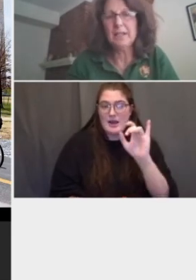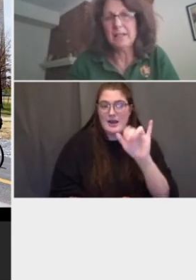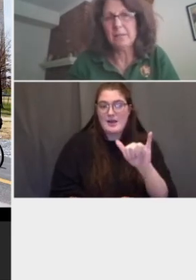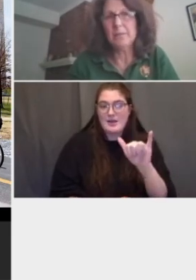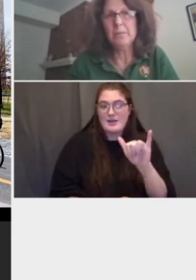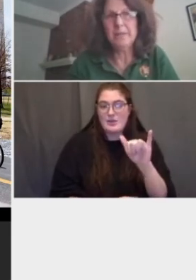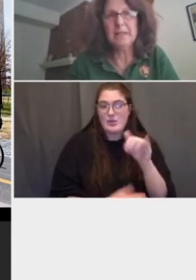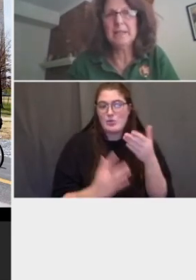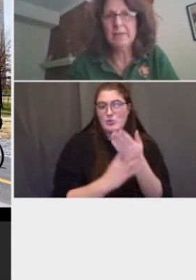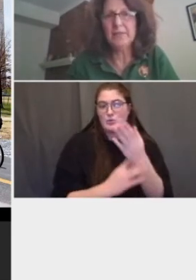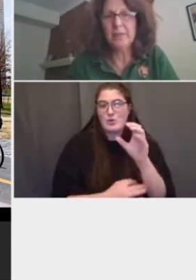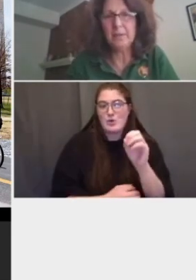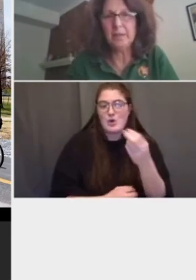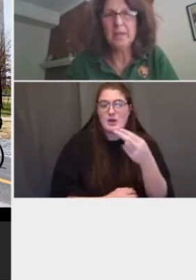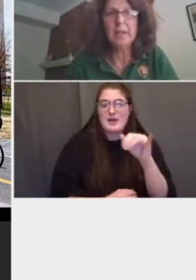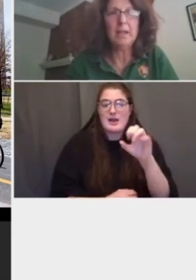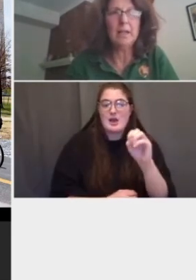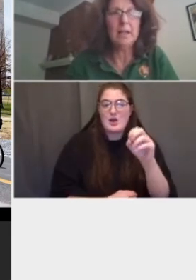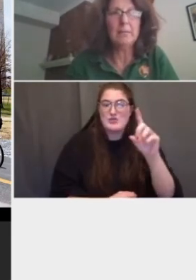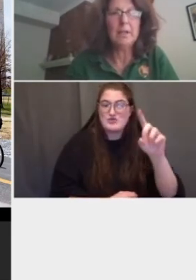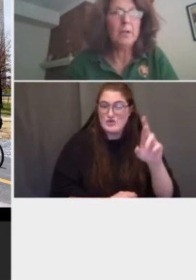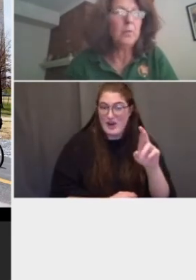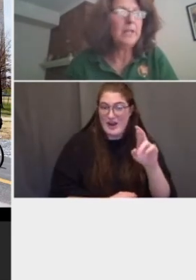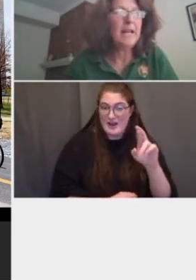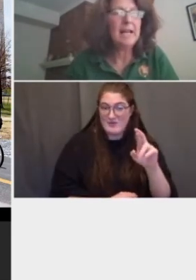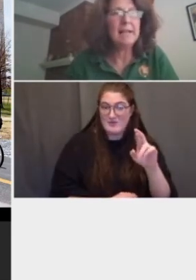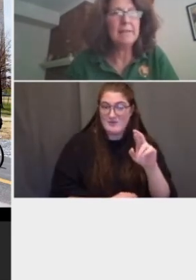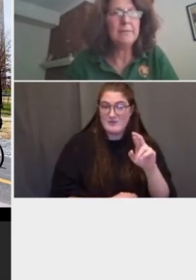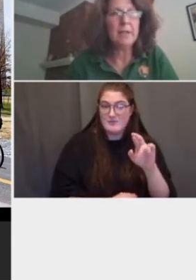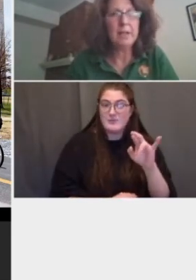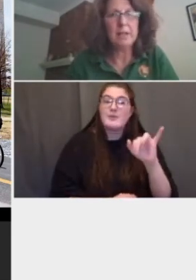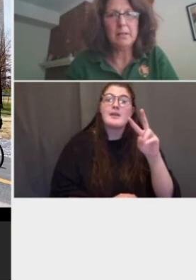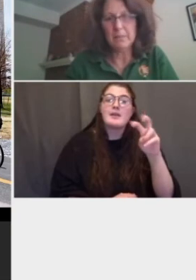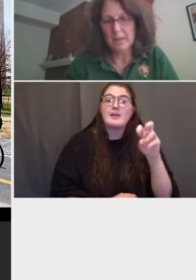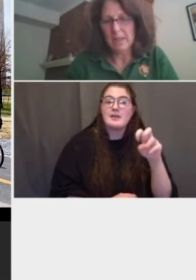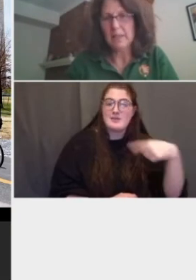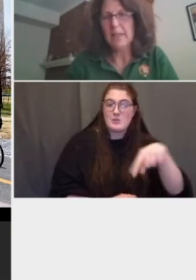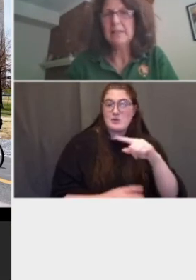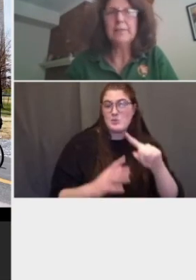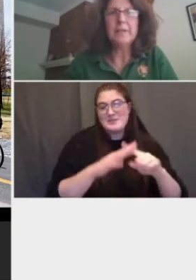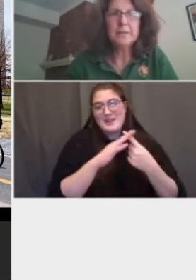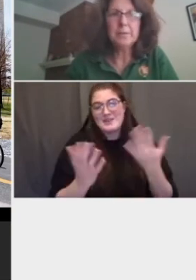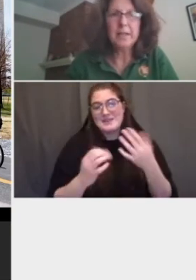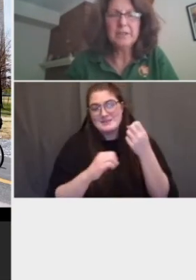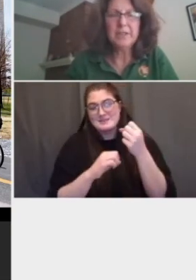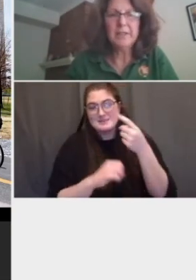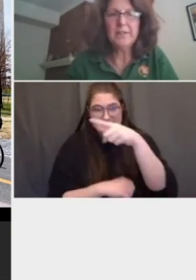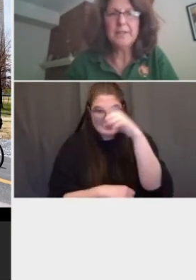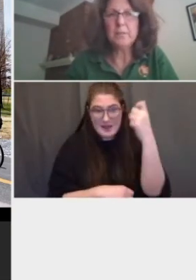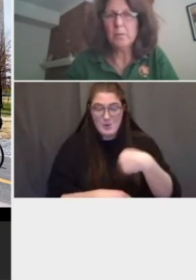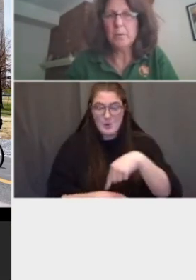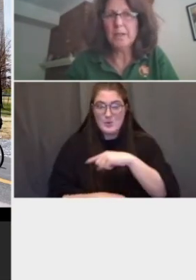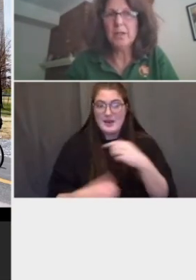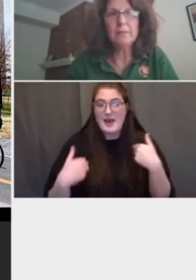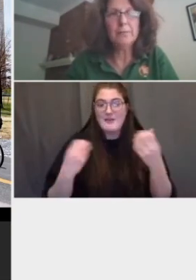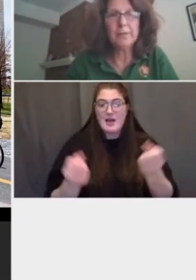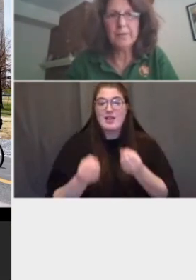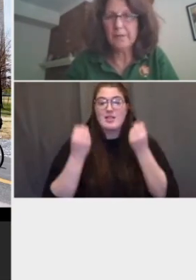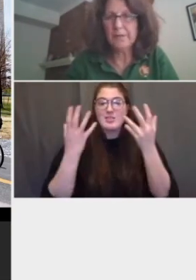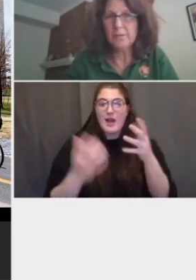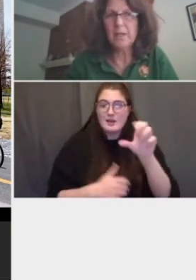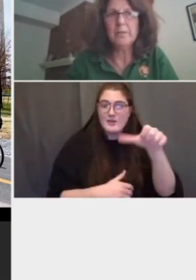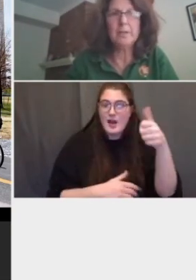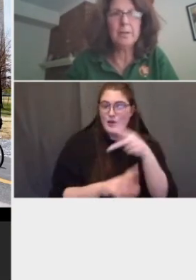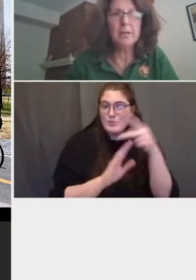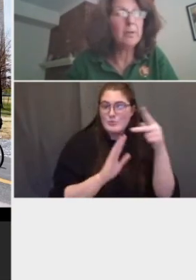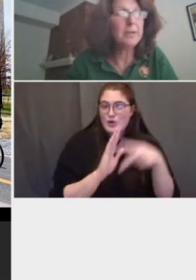Drive that we will begin this summer. We have a lot of other projects that we're working on. For